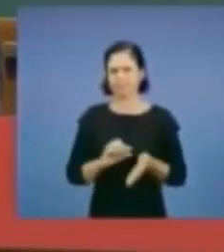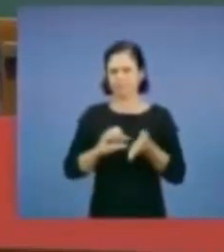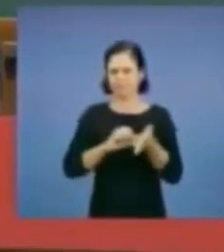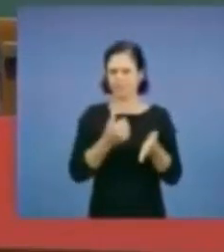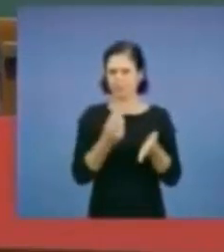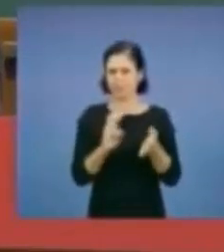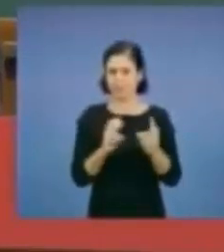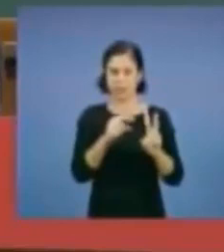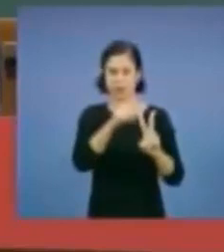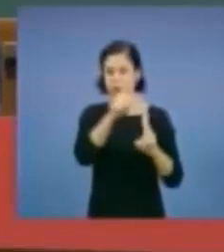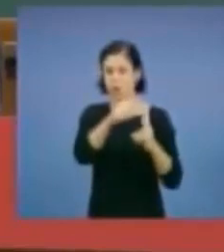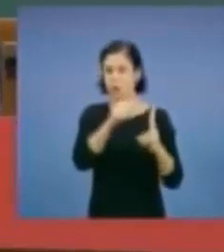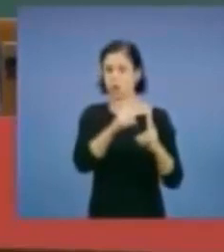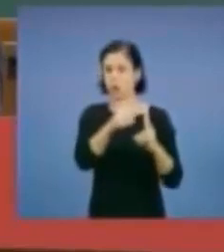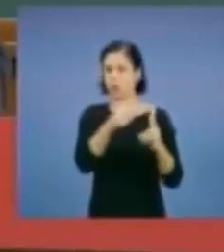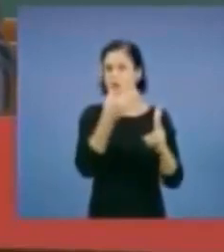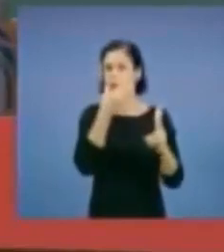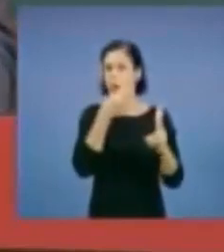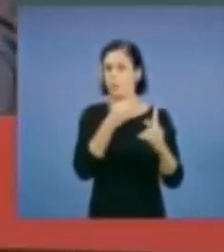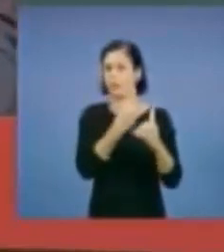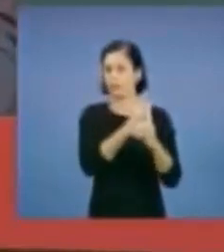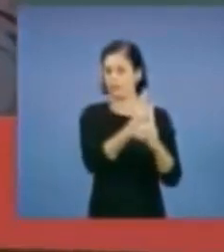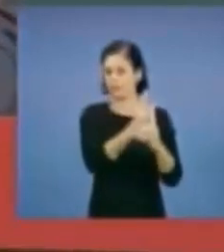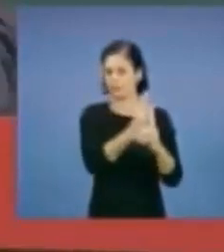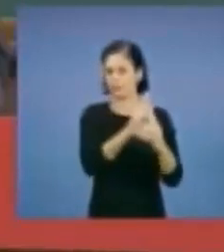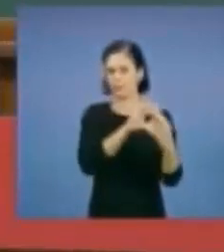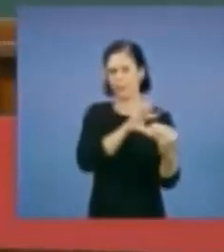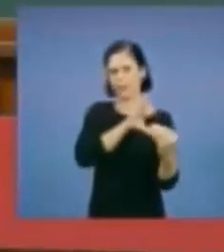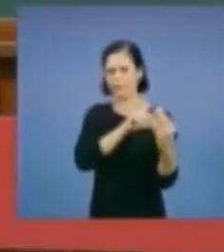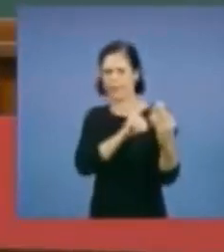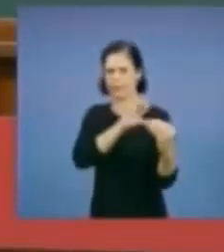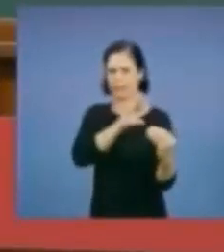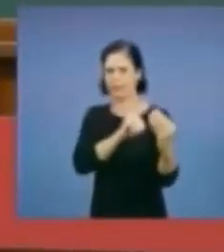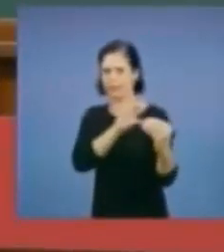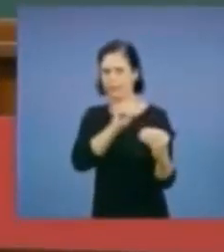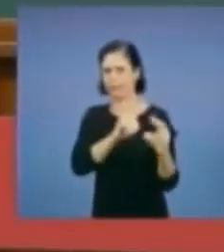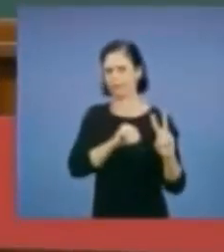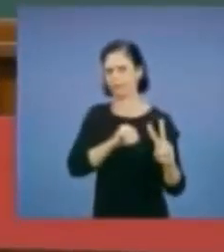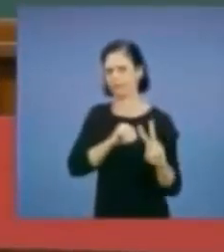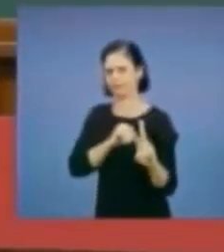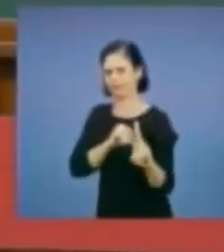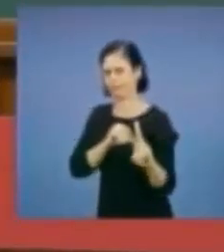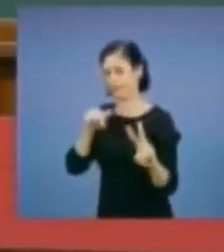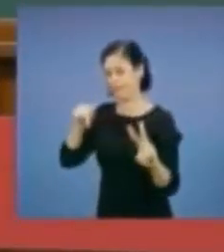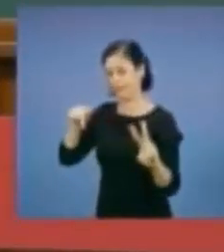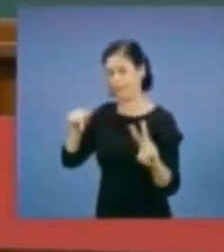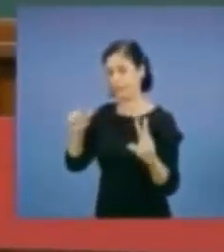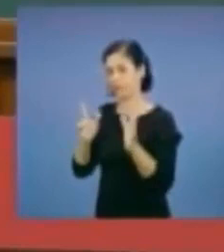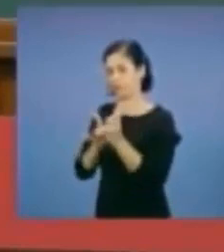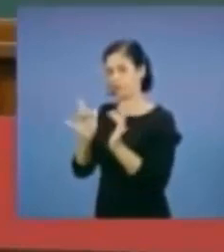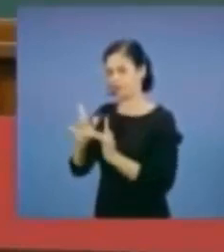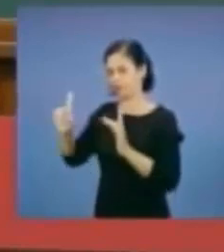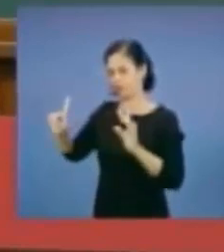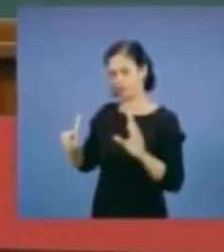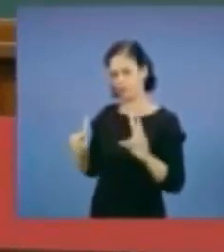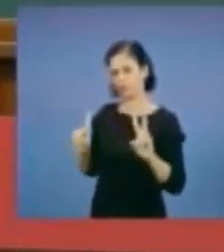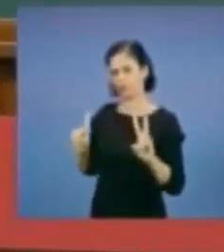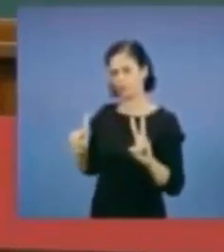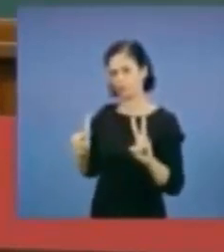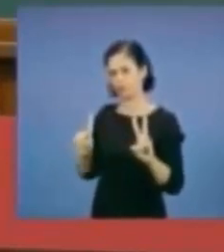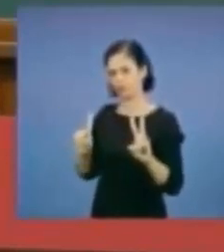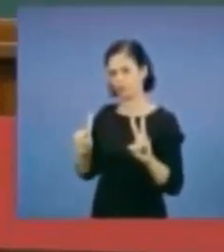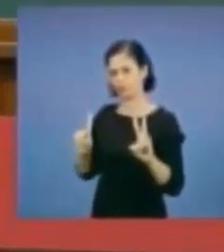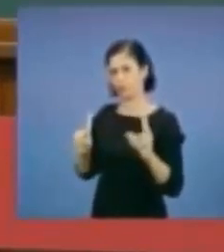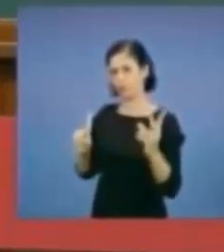15. So verse 15, so it was while they conversed and reason